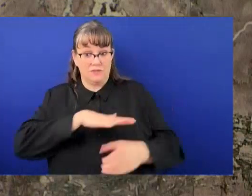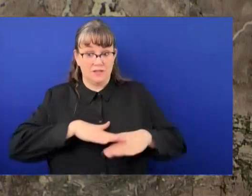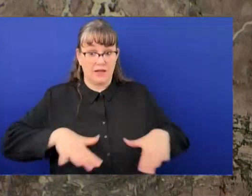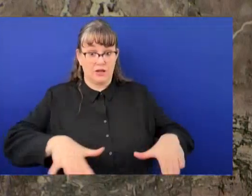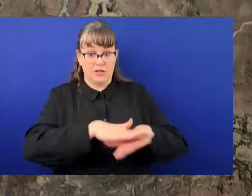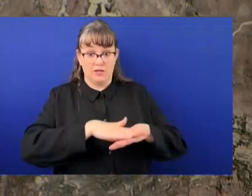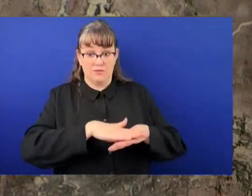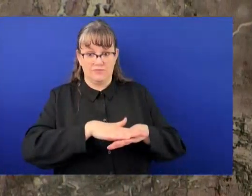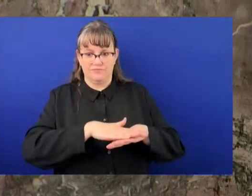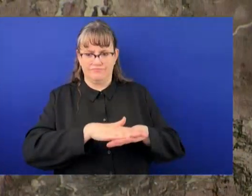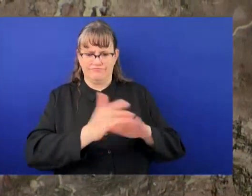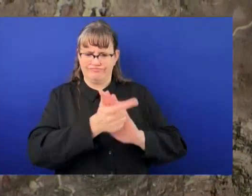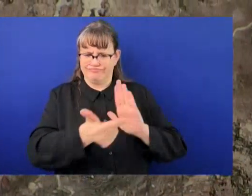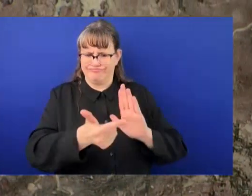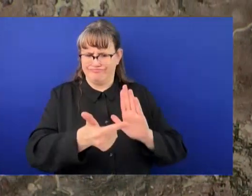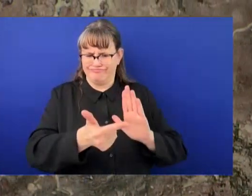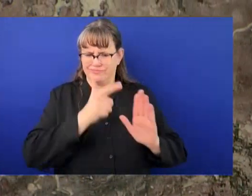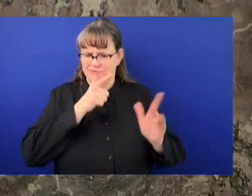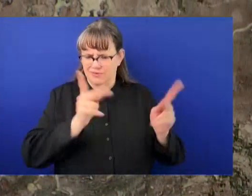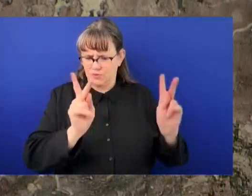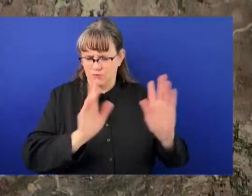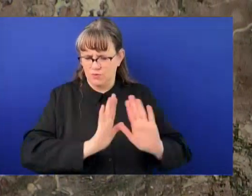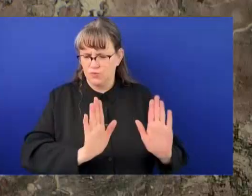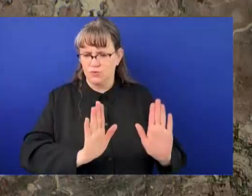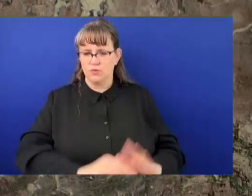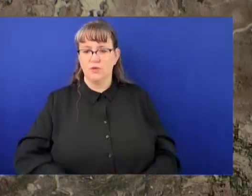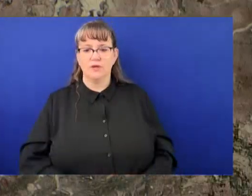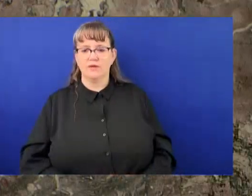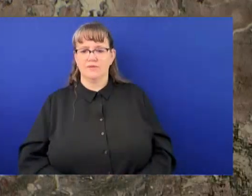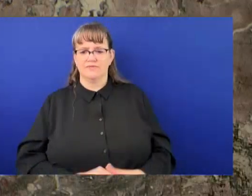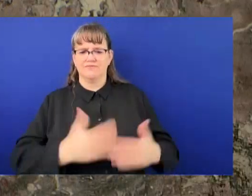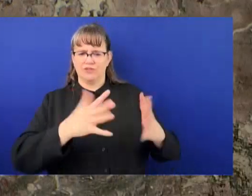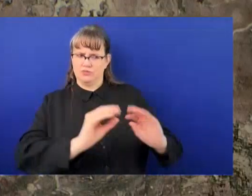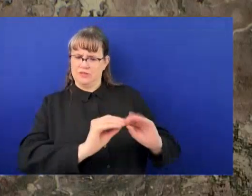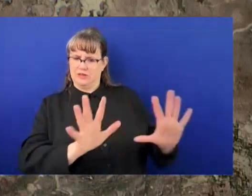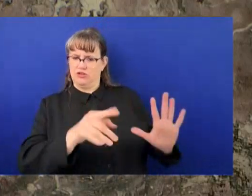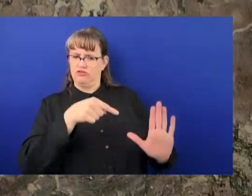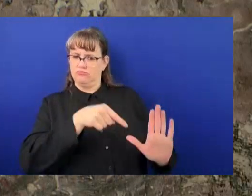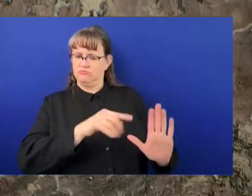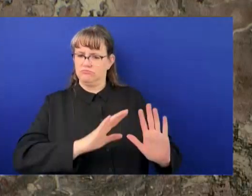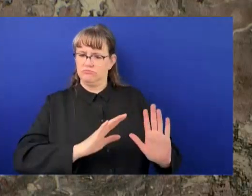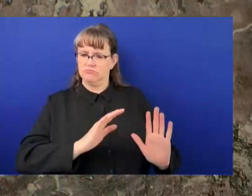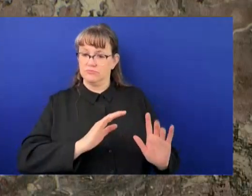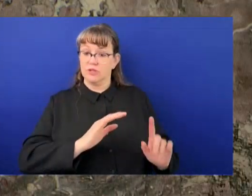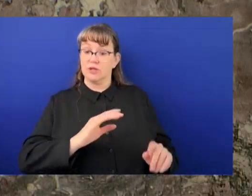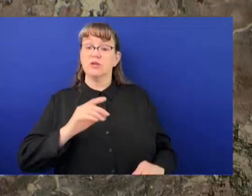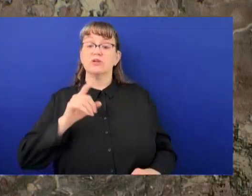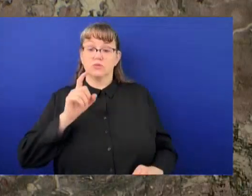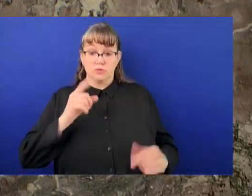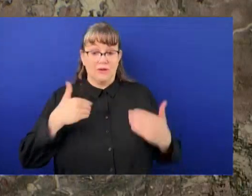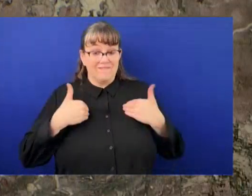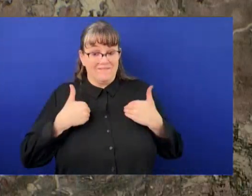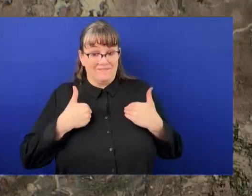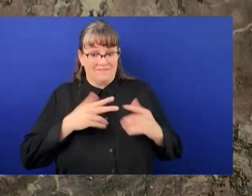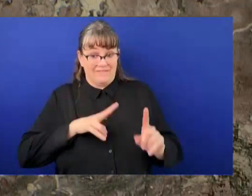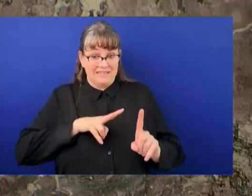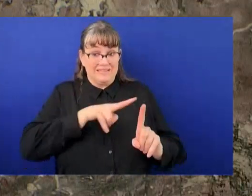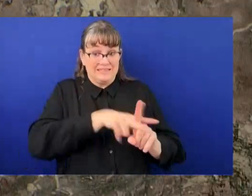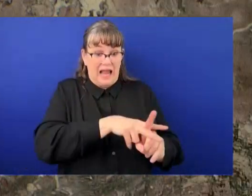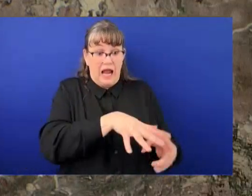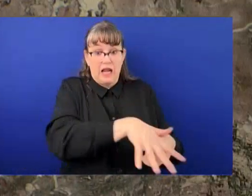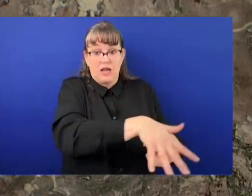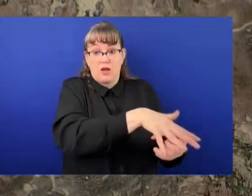that. The outside of designated overdose prevention service sites, and this is because